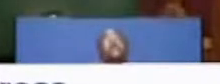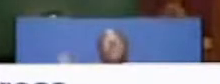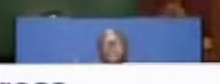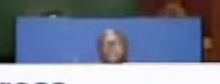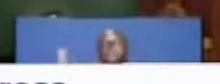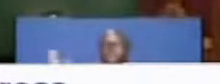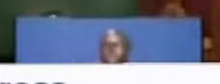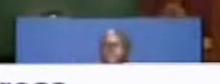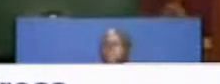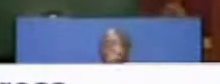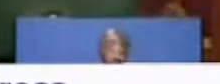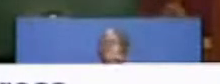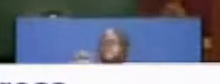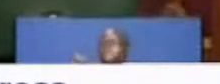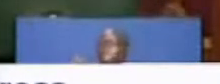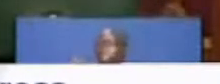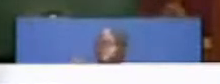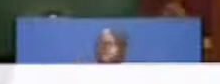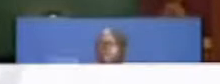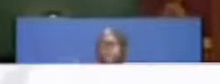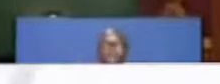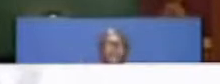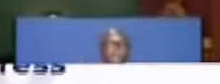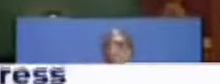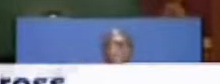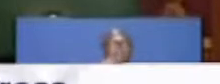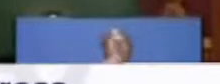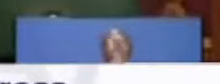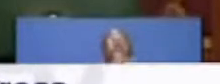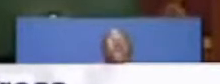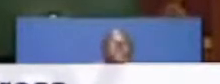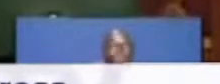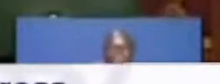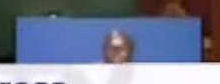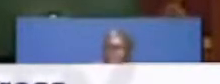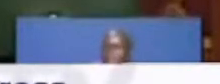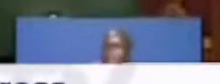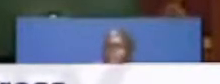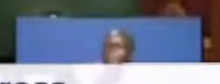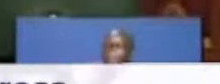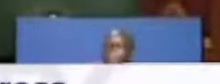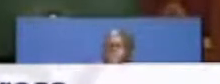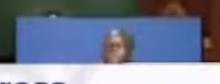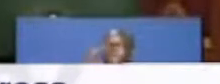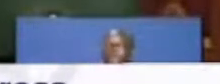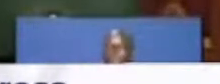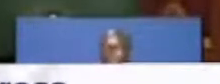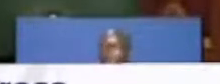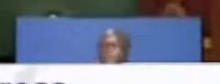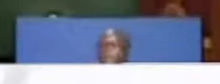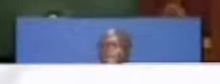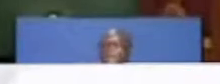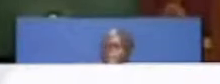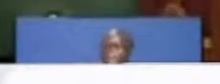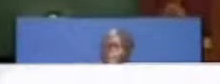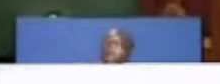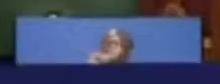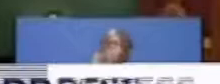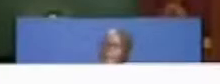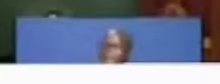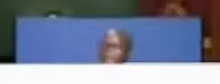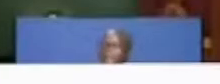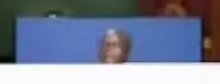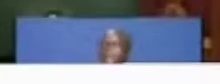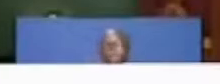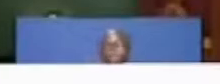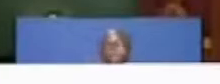fees for public primary care facilities, and subsidize health insurance for the elderly and